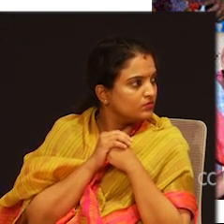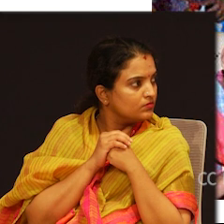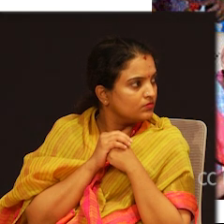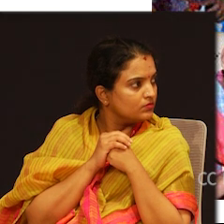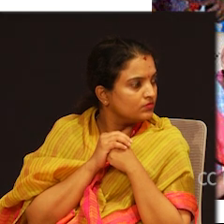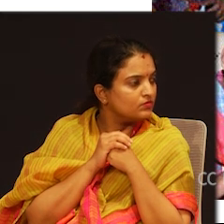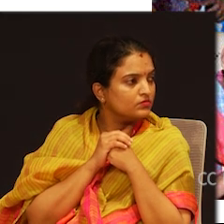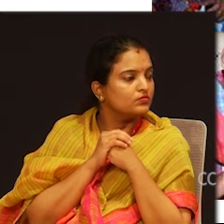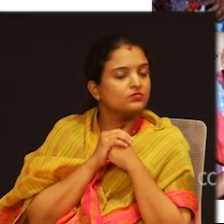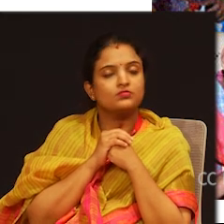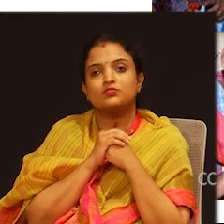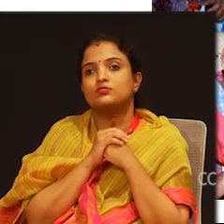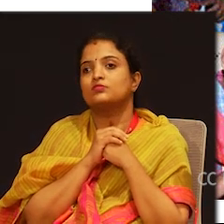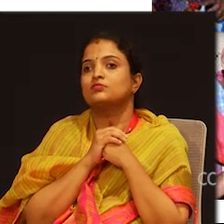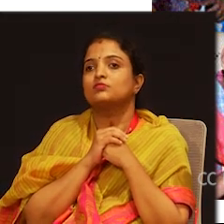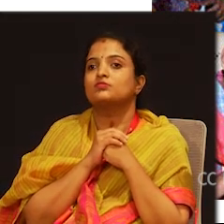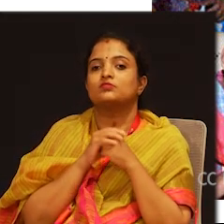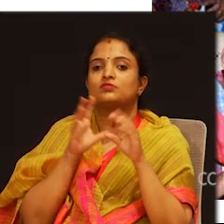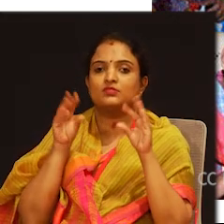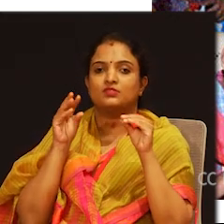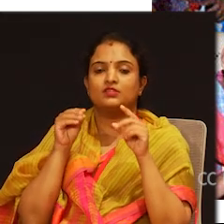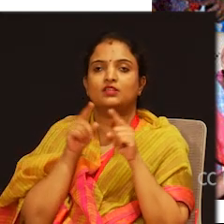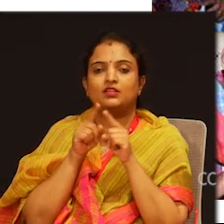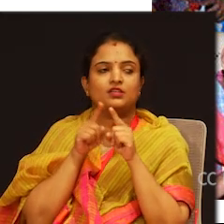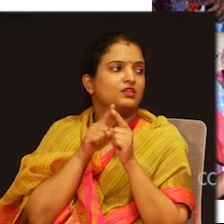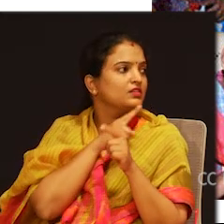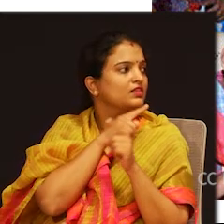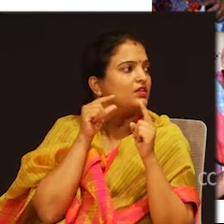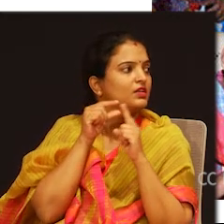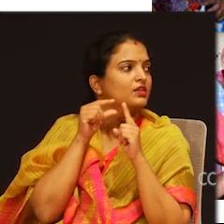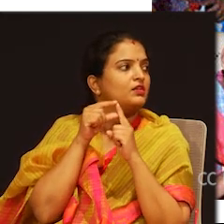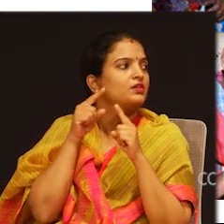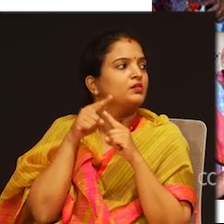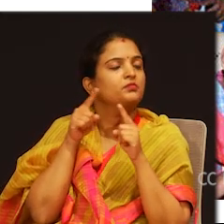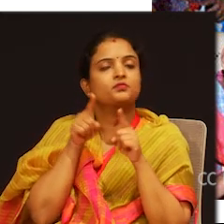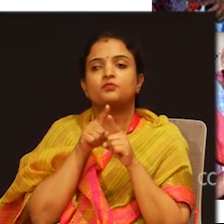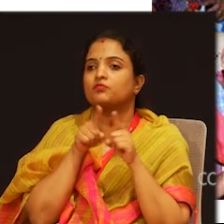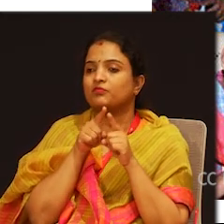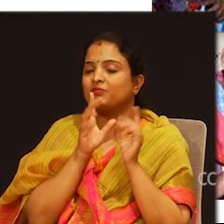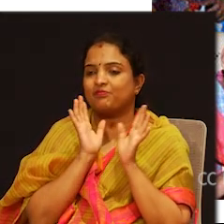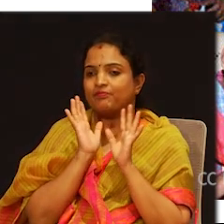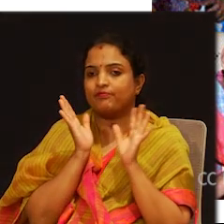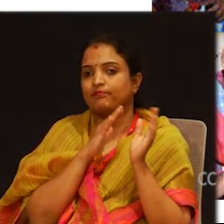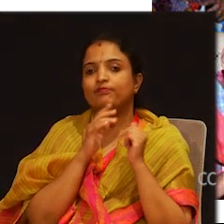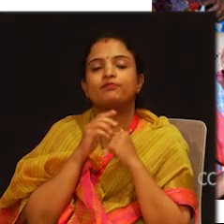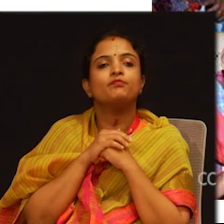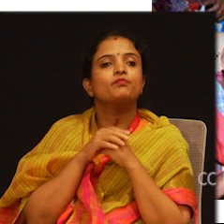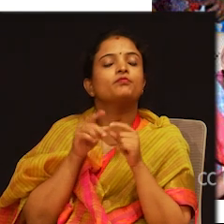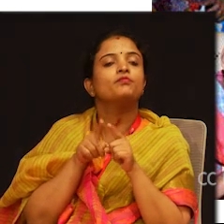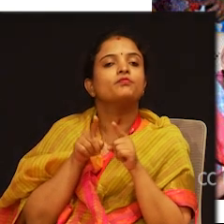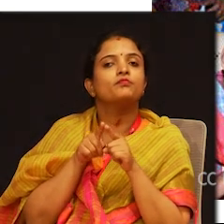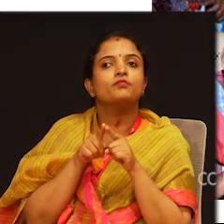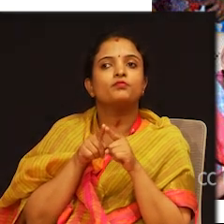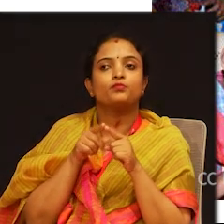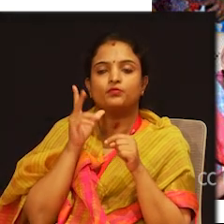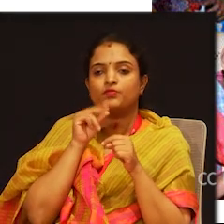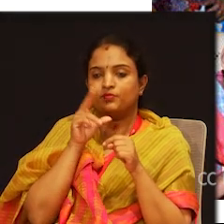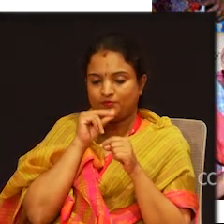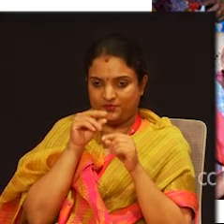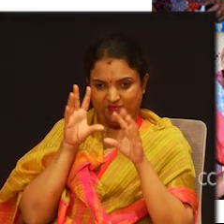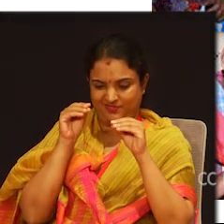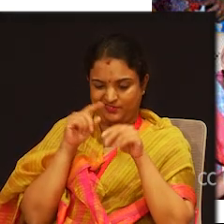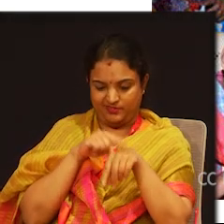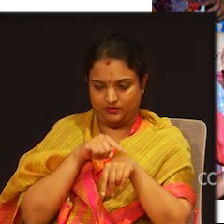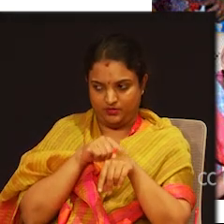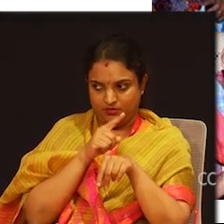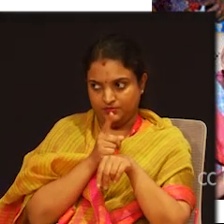10 minutes, okay. So I will not take the slides. I will, because I will talk about, in